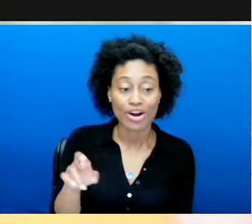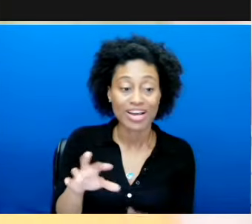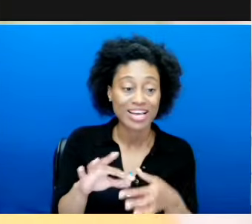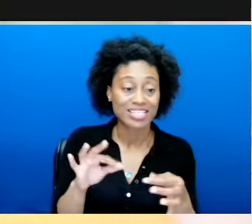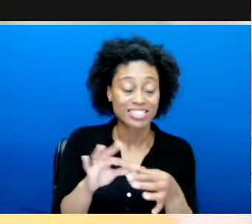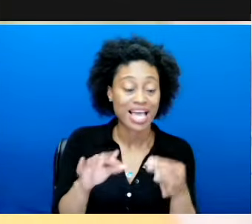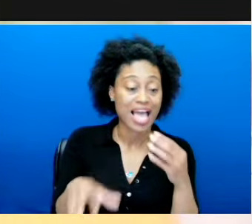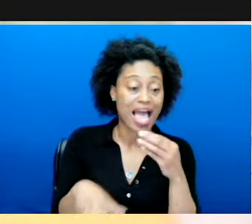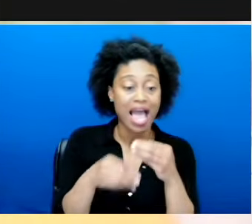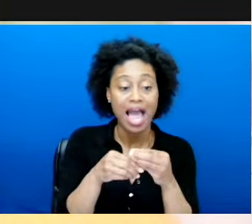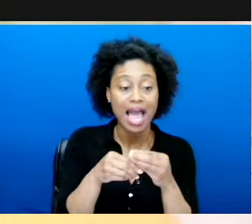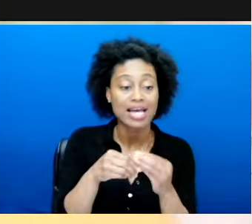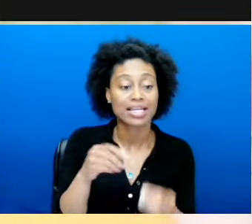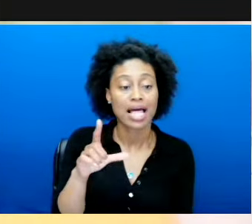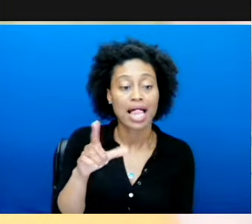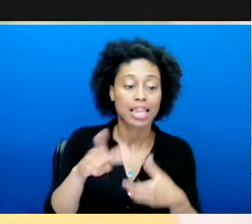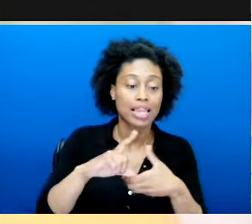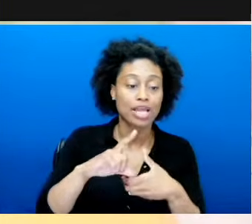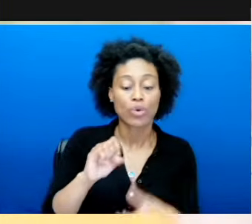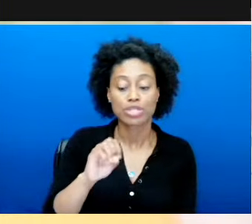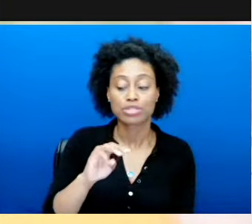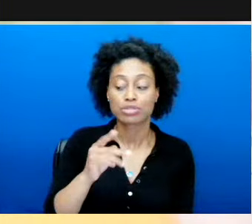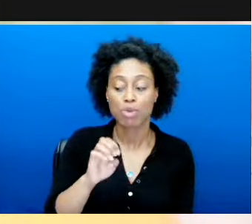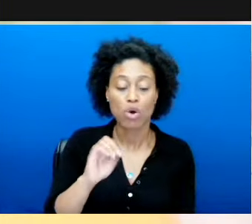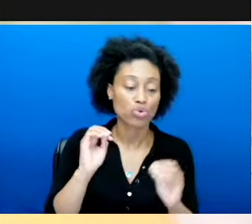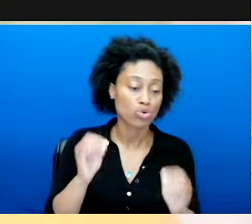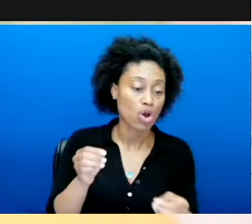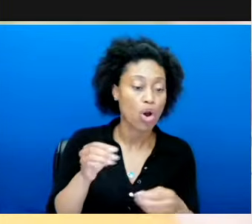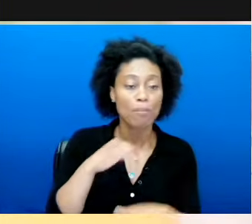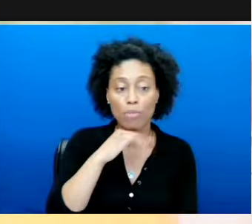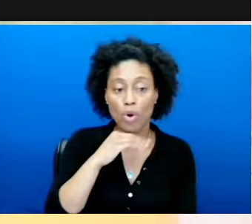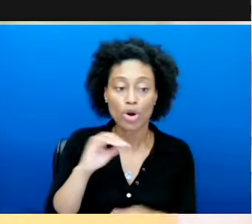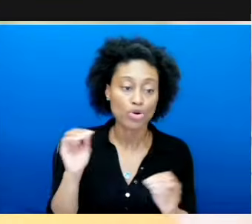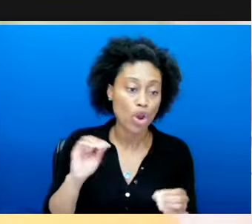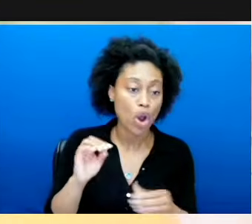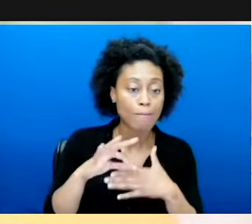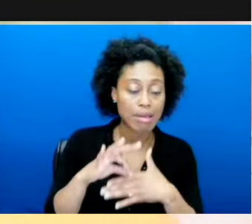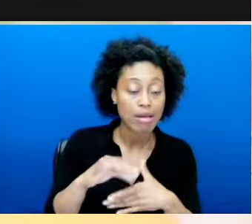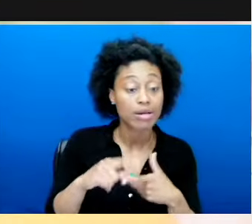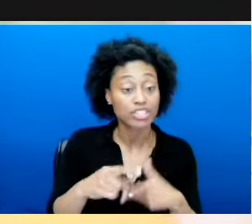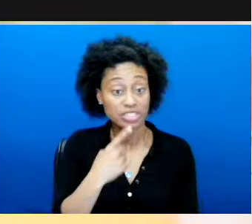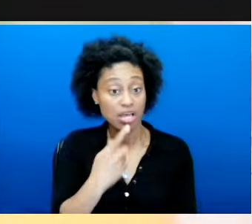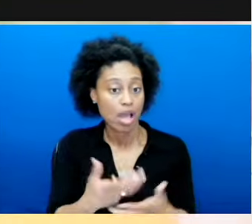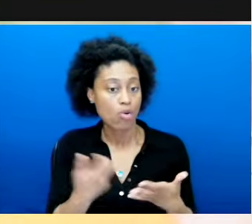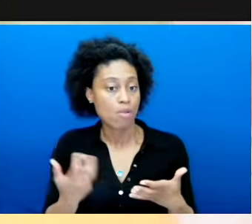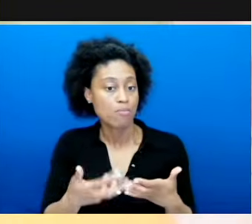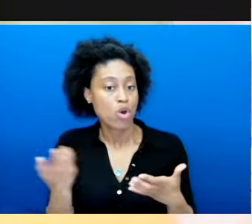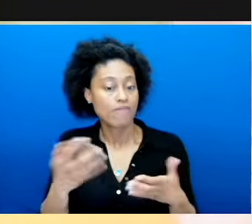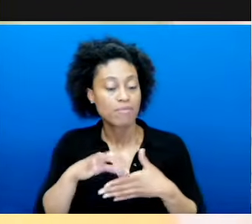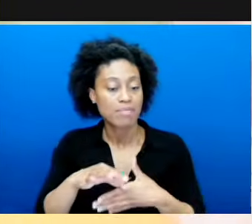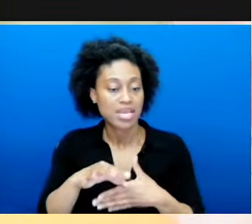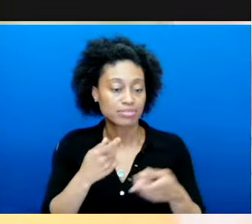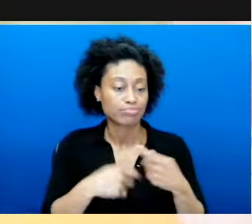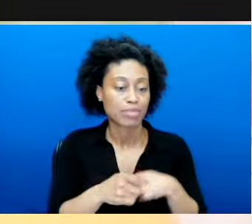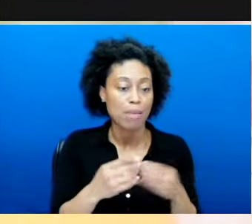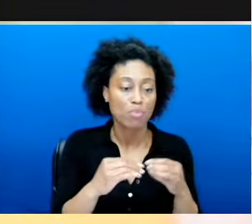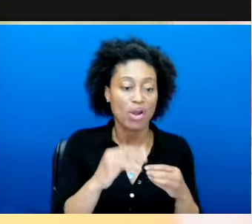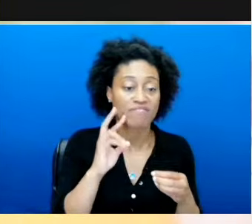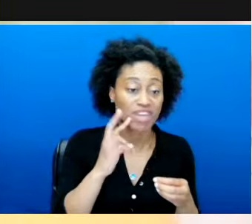pork or meat. Sheila says, I would remove meat and add more